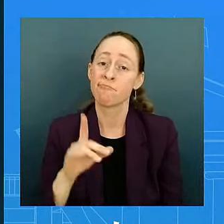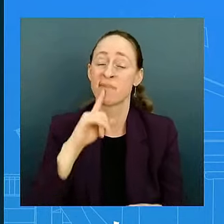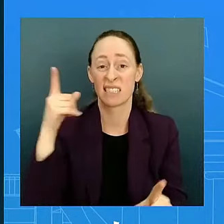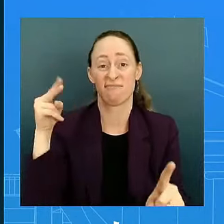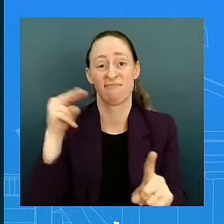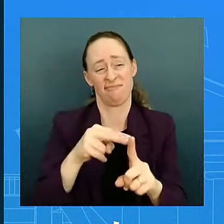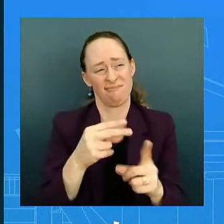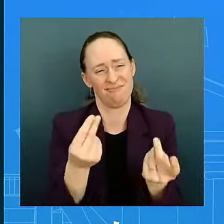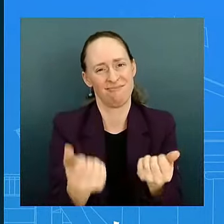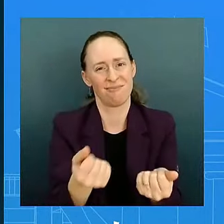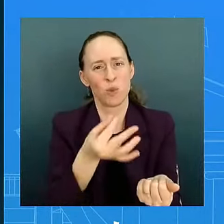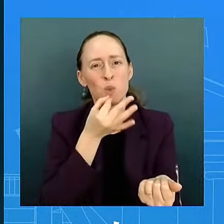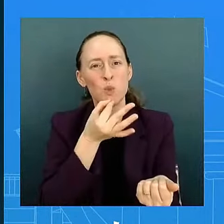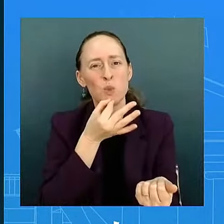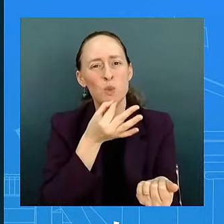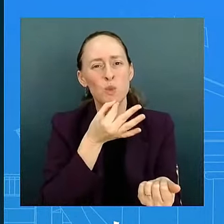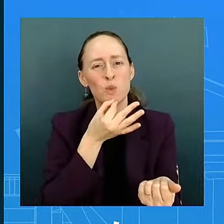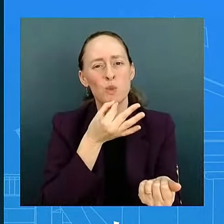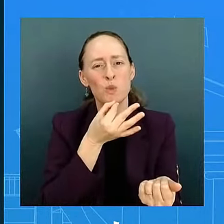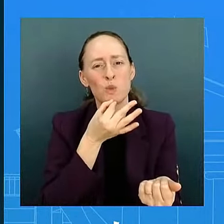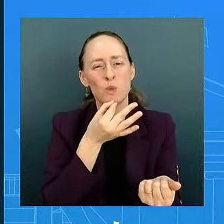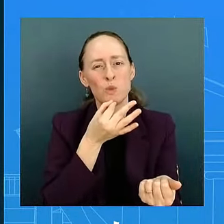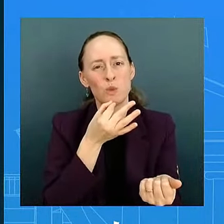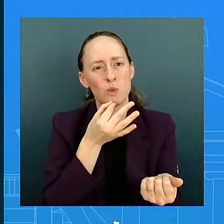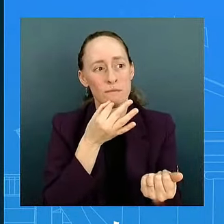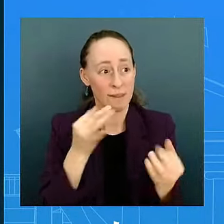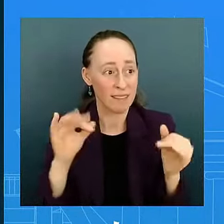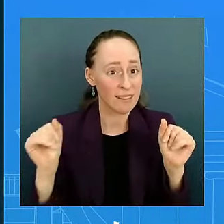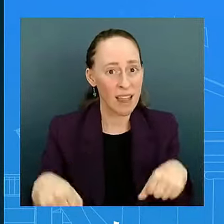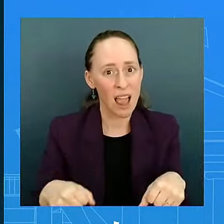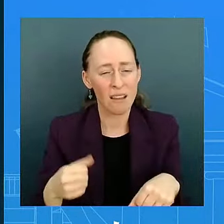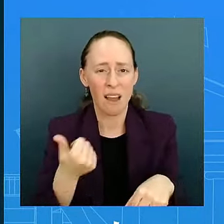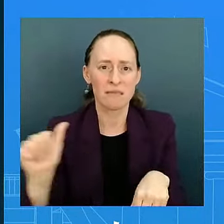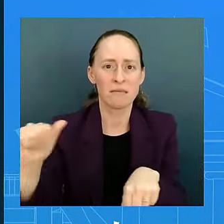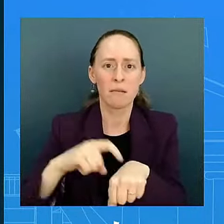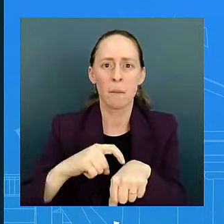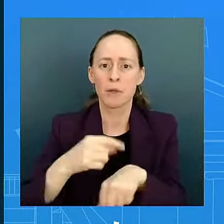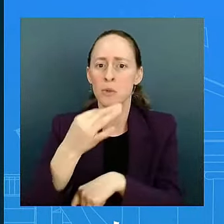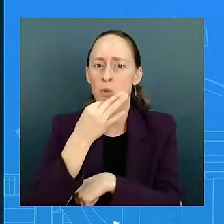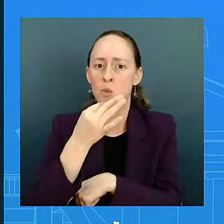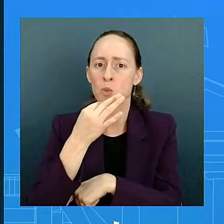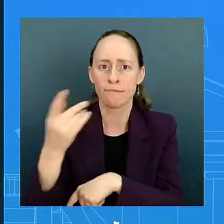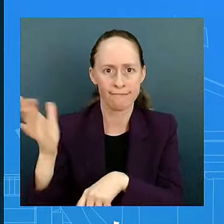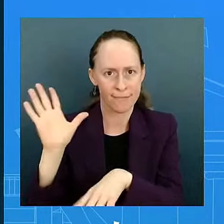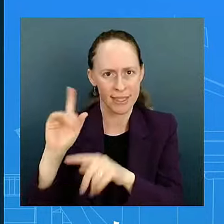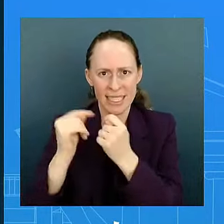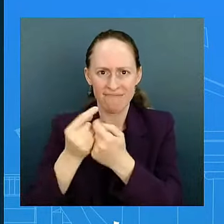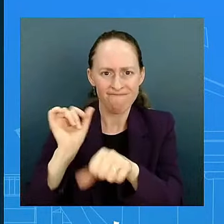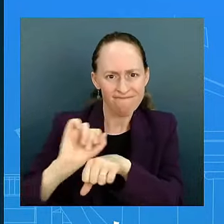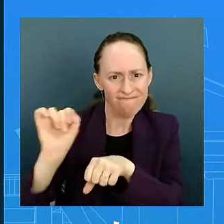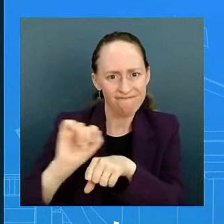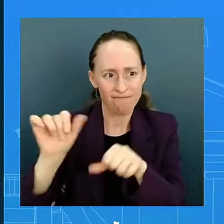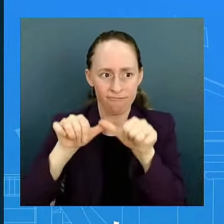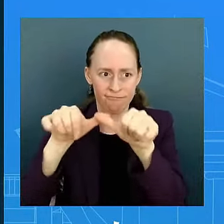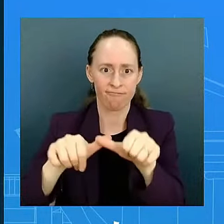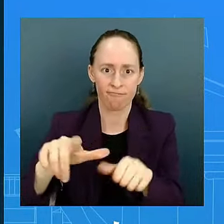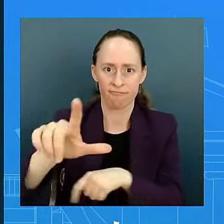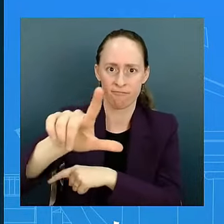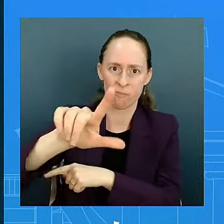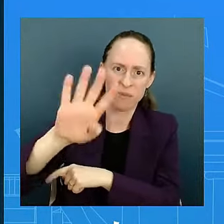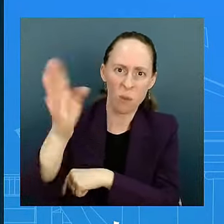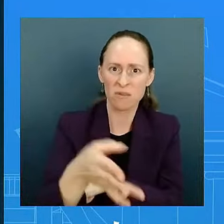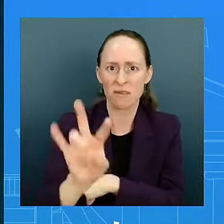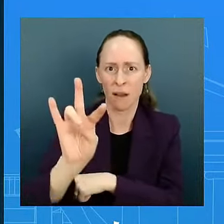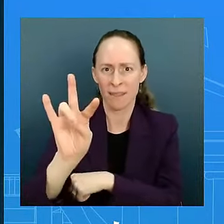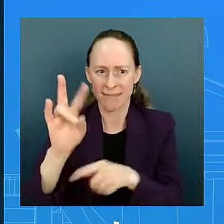on. His team has been working on this 24/7. It is critical. It is important to get the ceasefire done, to bring hostages home, to